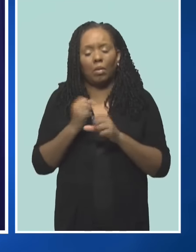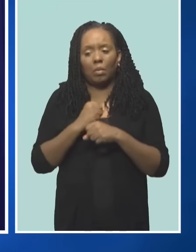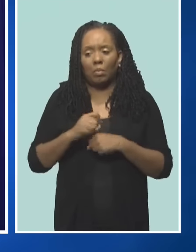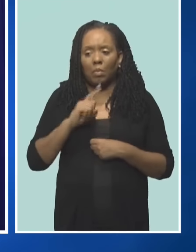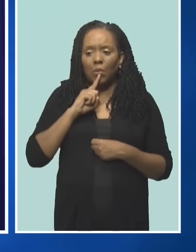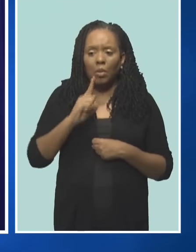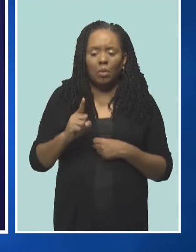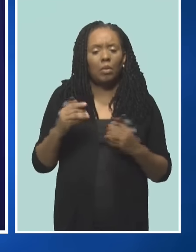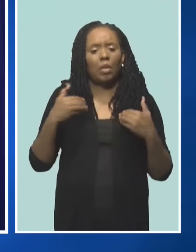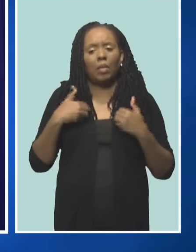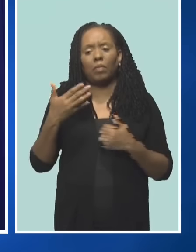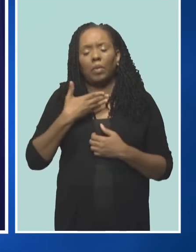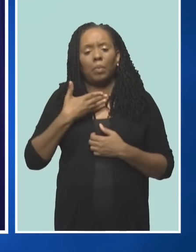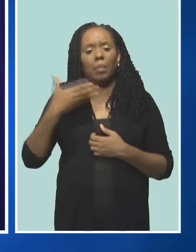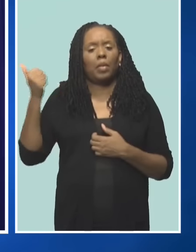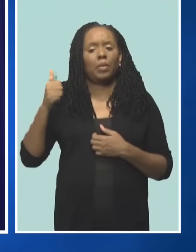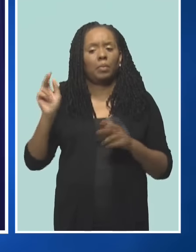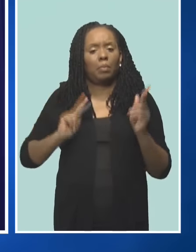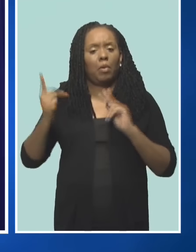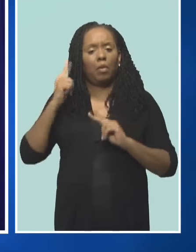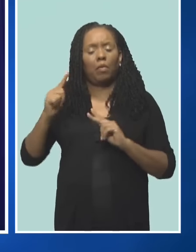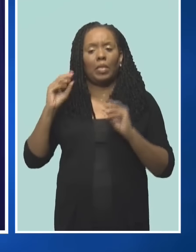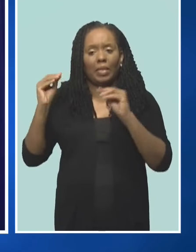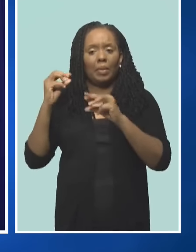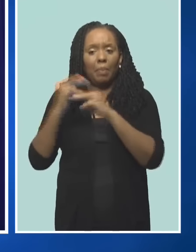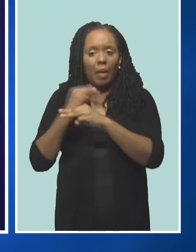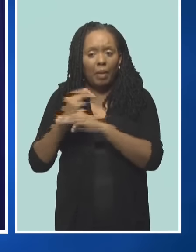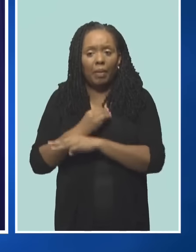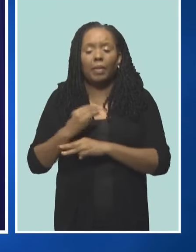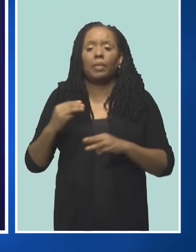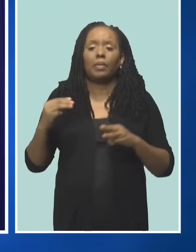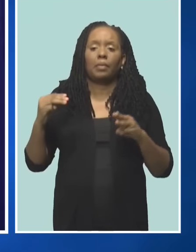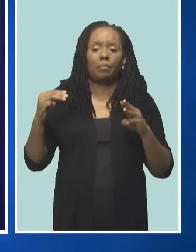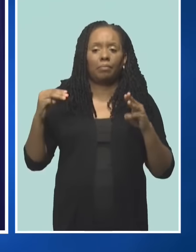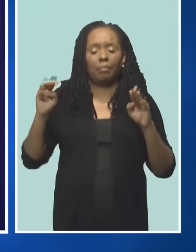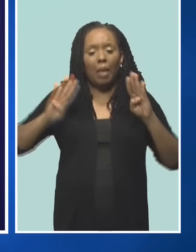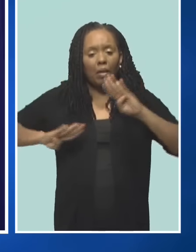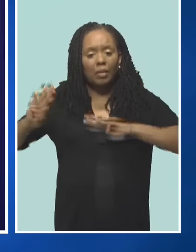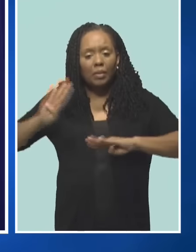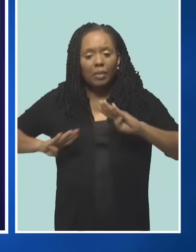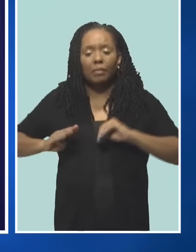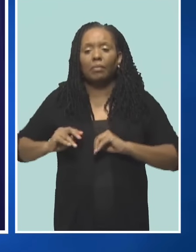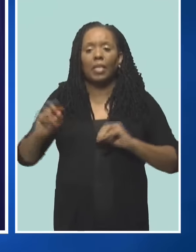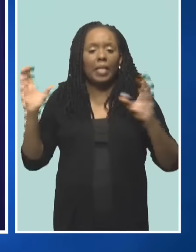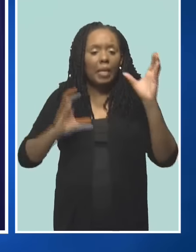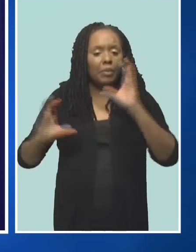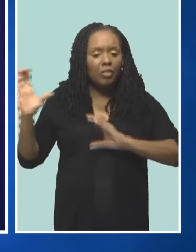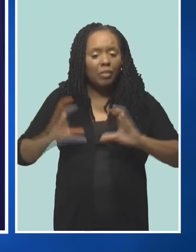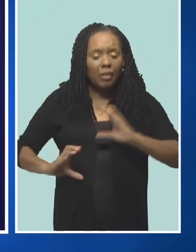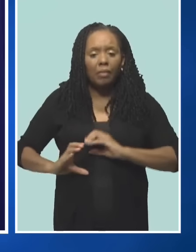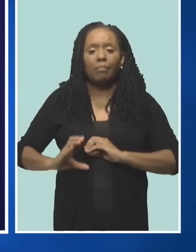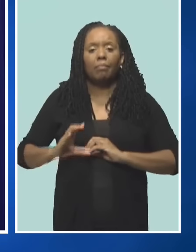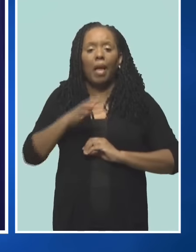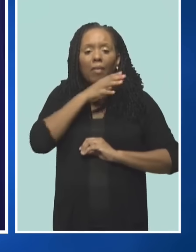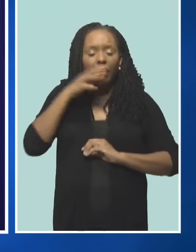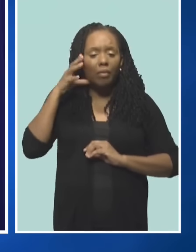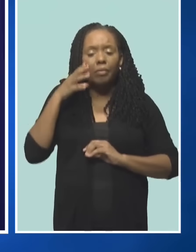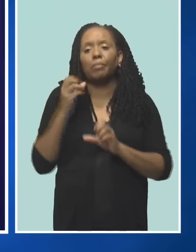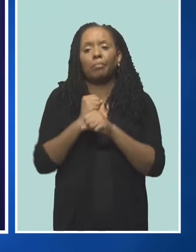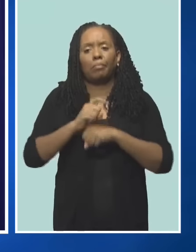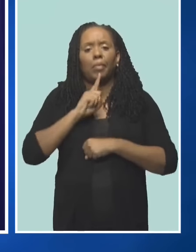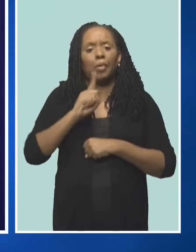the very best folks in mathematics, biology, chemistry, and most importantly, agriculture, to ensure that the island has